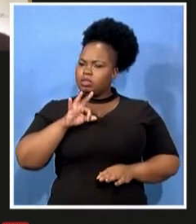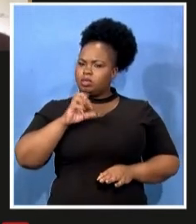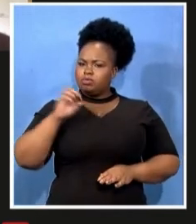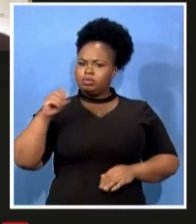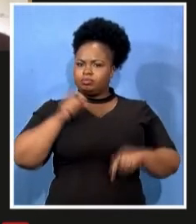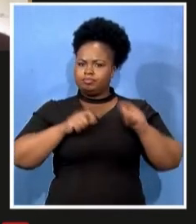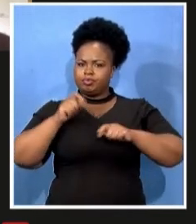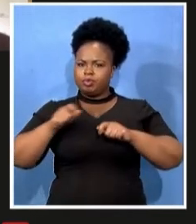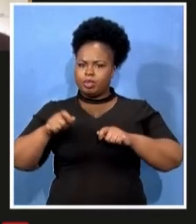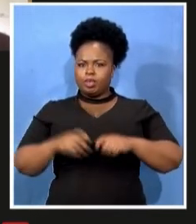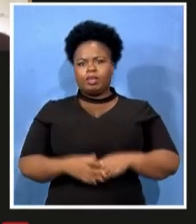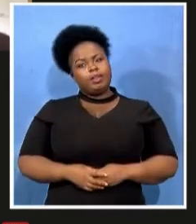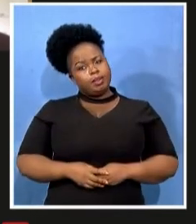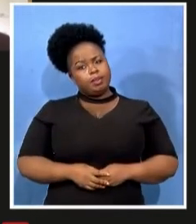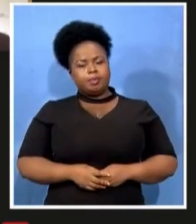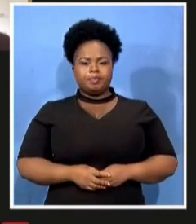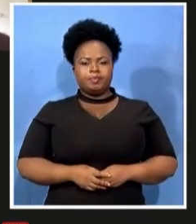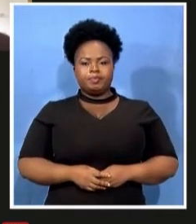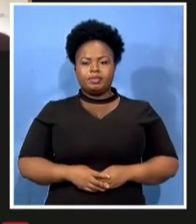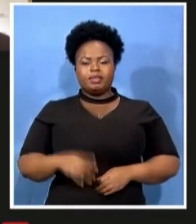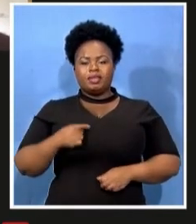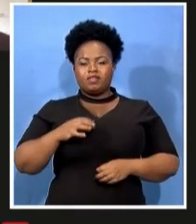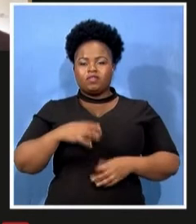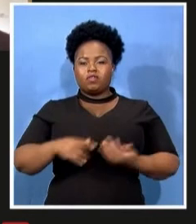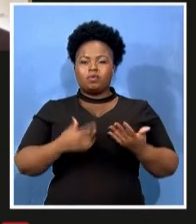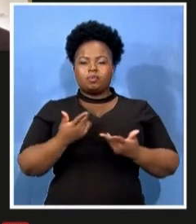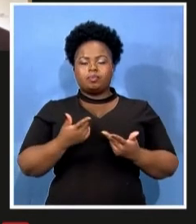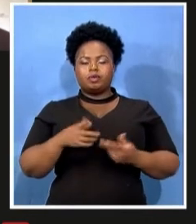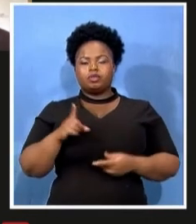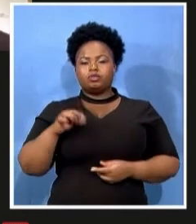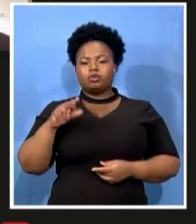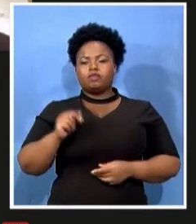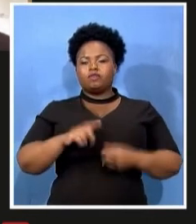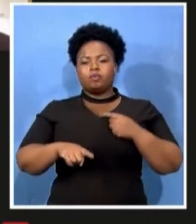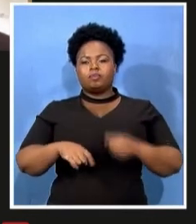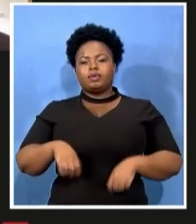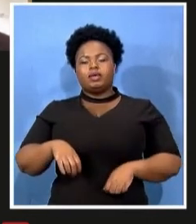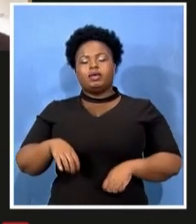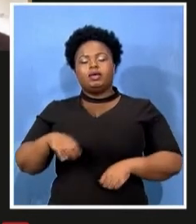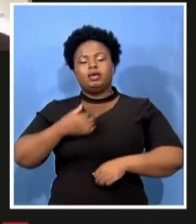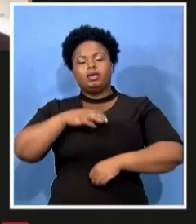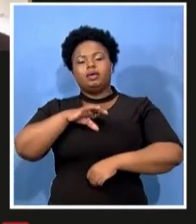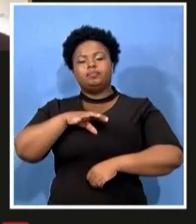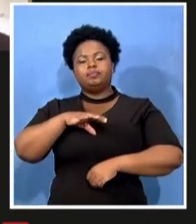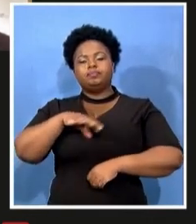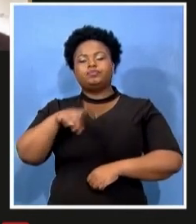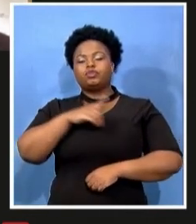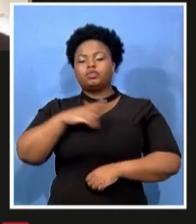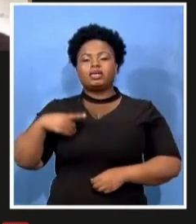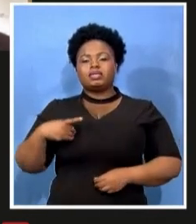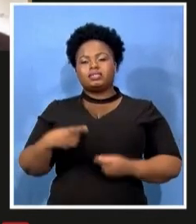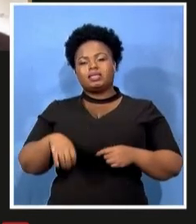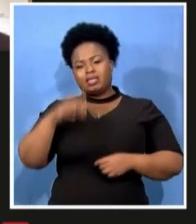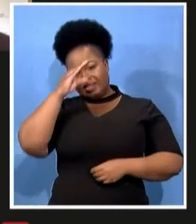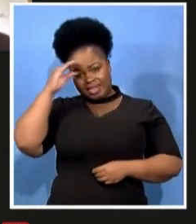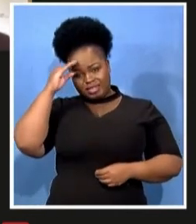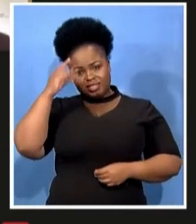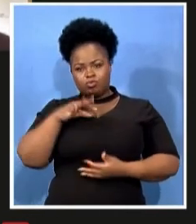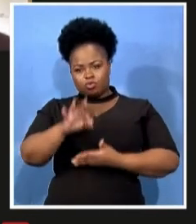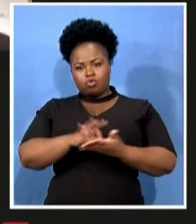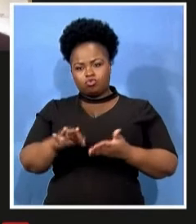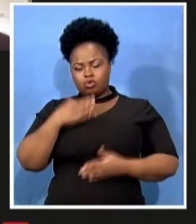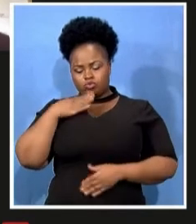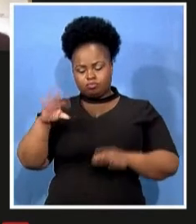from clinical associate, community service, doctors and nurses, contract nurses who are involved in other programs in